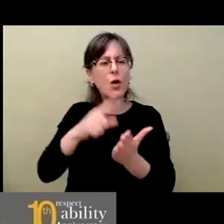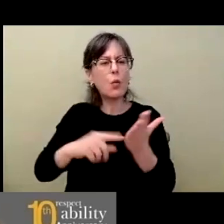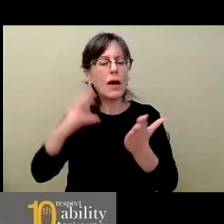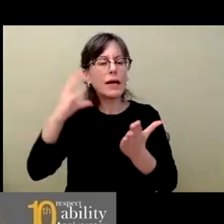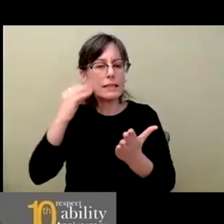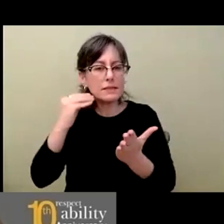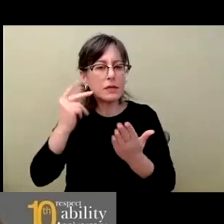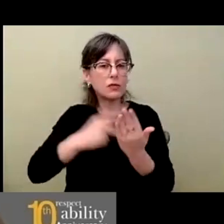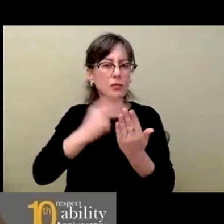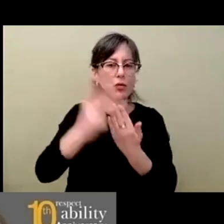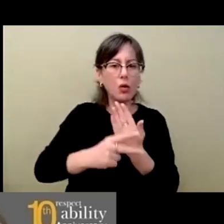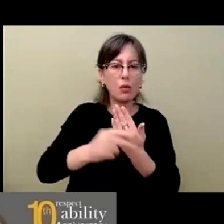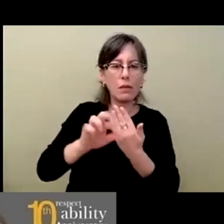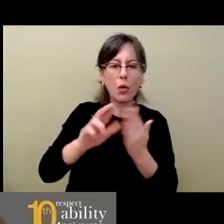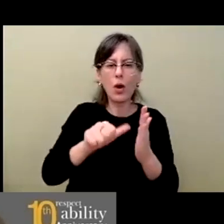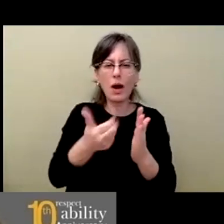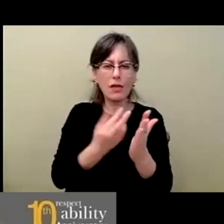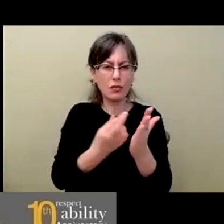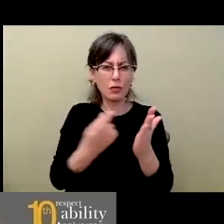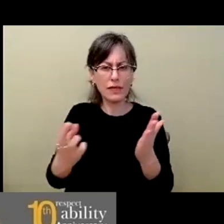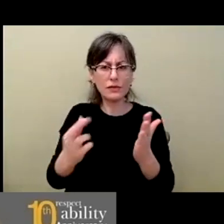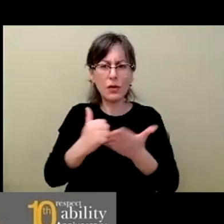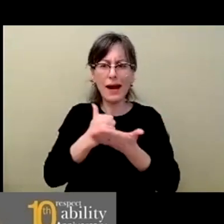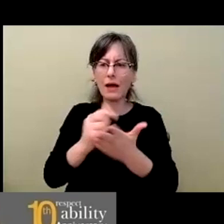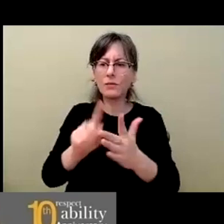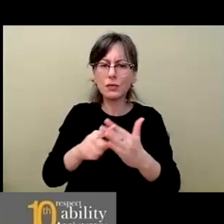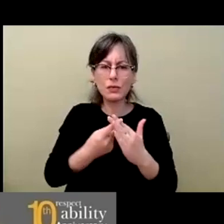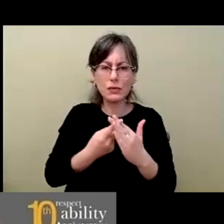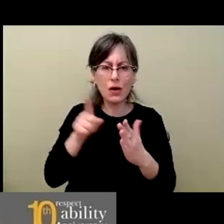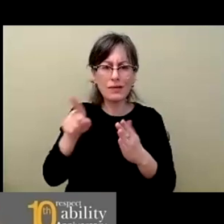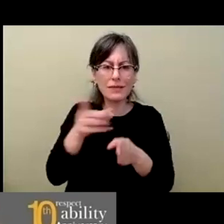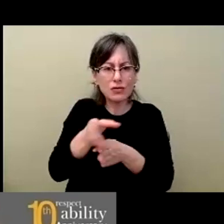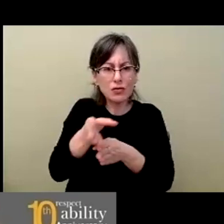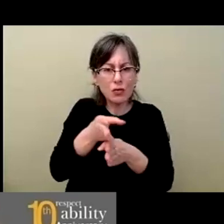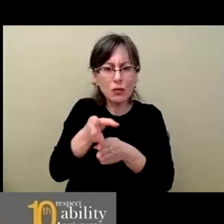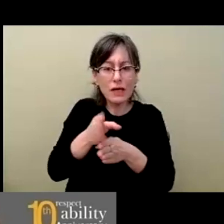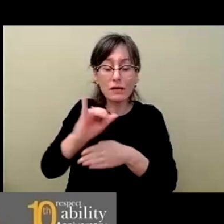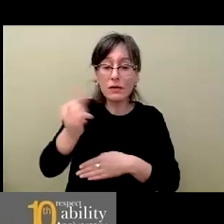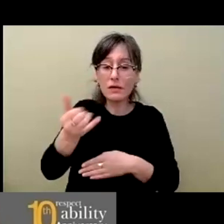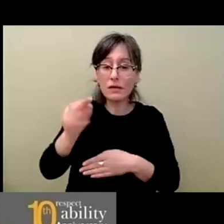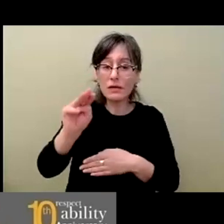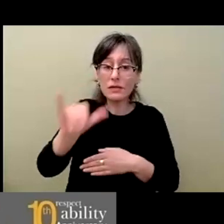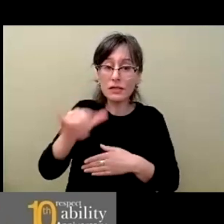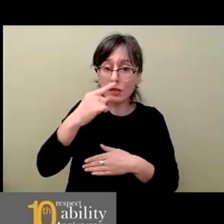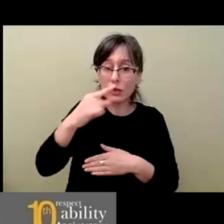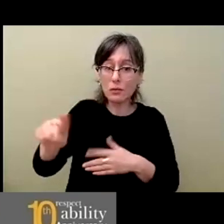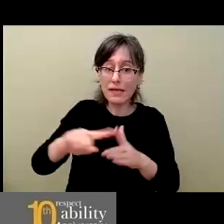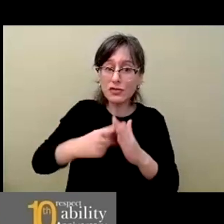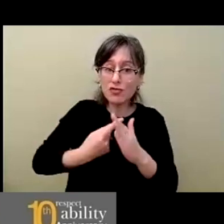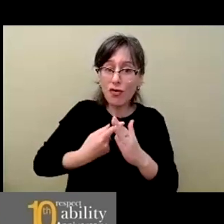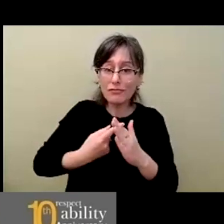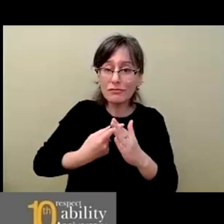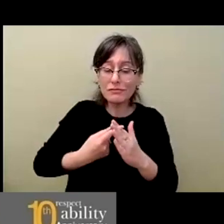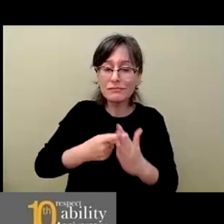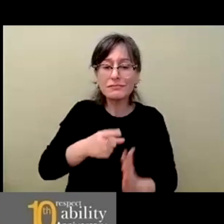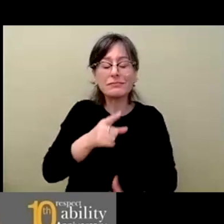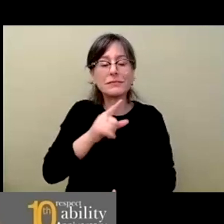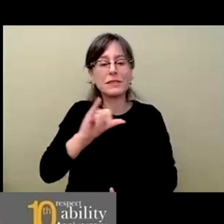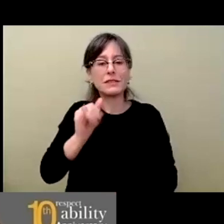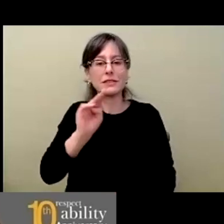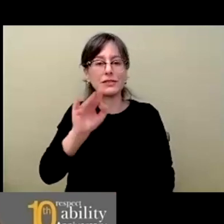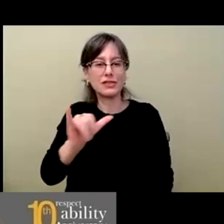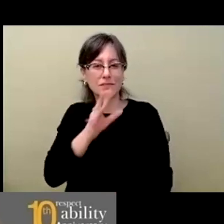other resources helped you begin your career in public policy? And I'll like to start with Jimmy on that one. So I actually